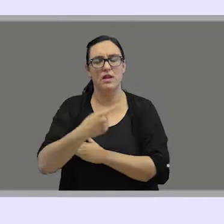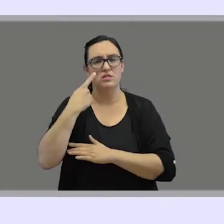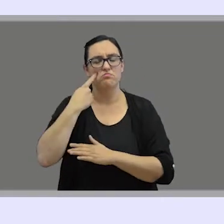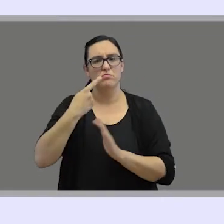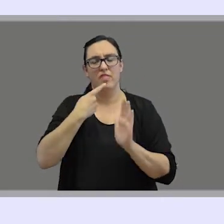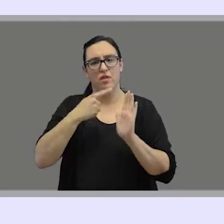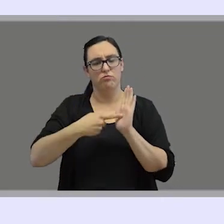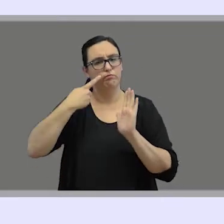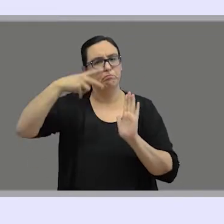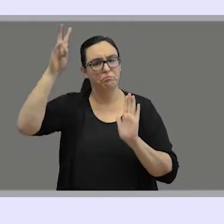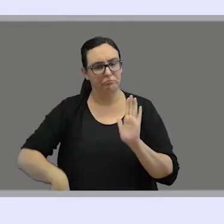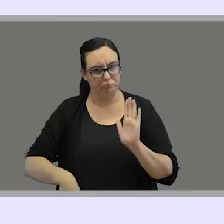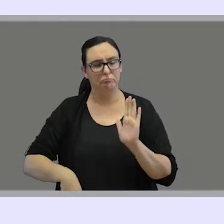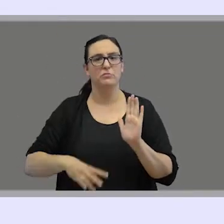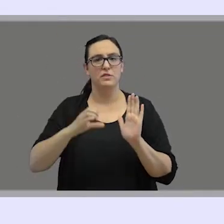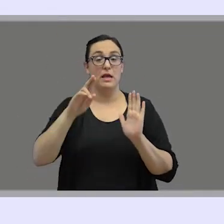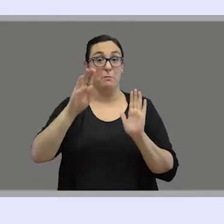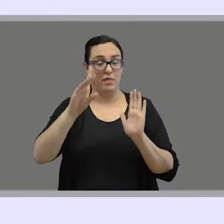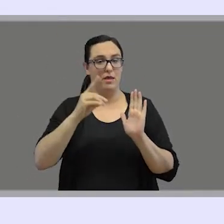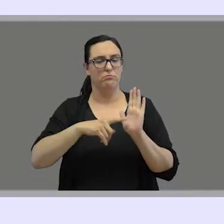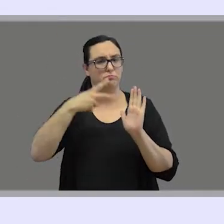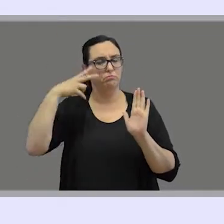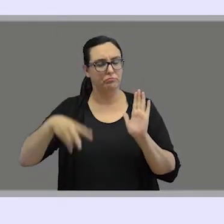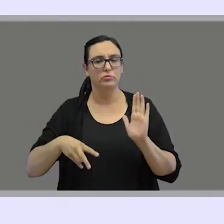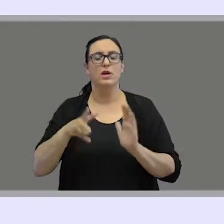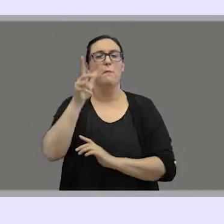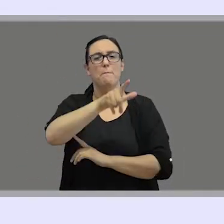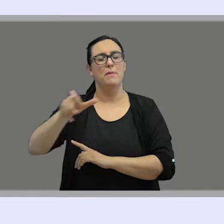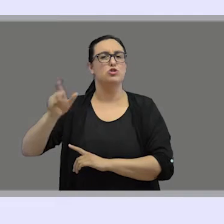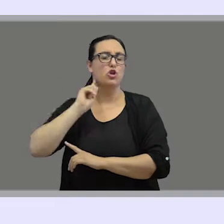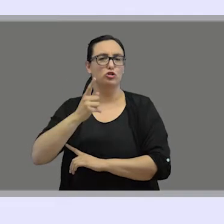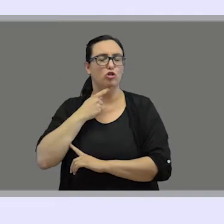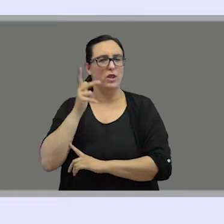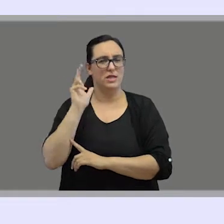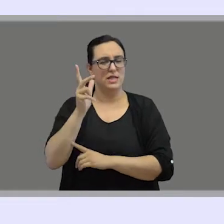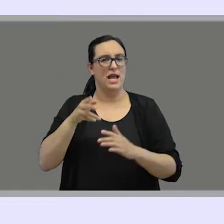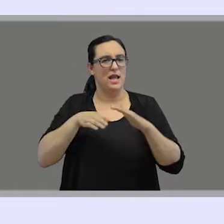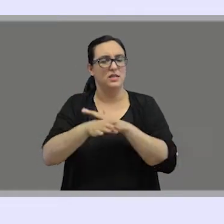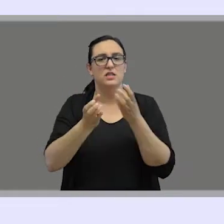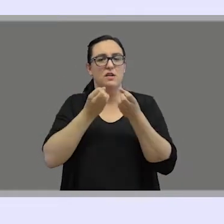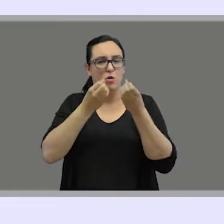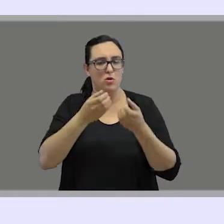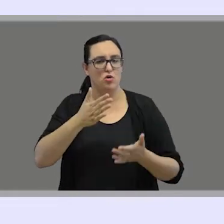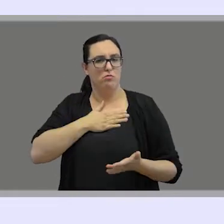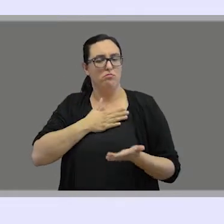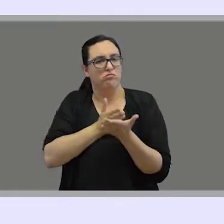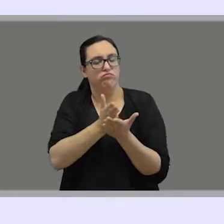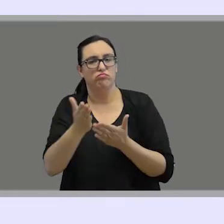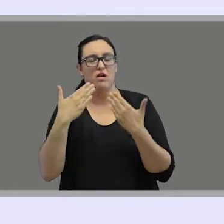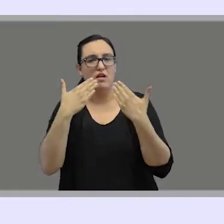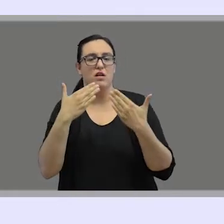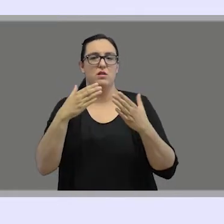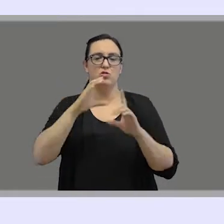CRPD, recognizes the right of deaf people to access information using their cultural and linguistic communication